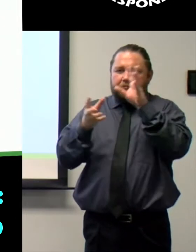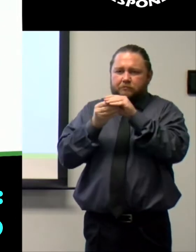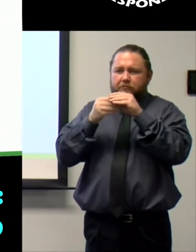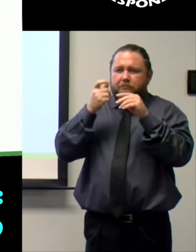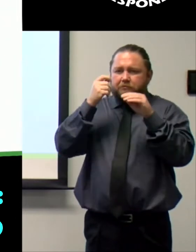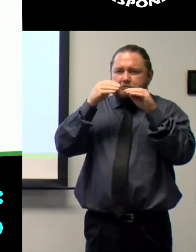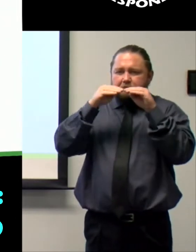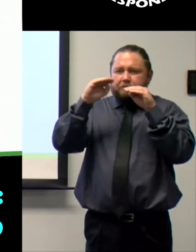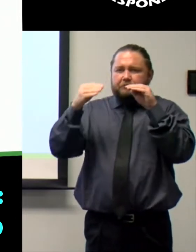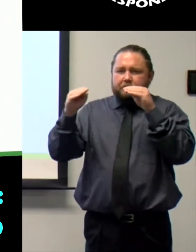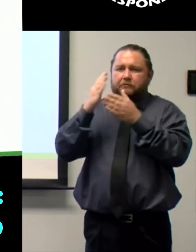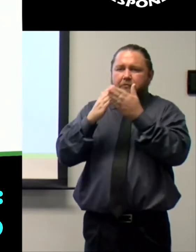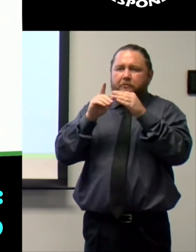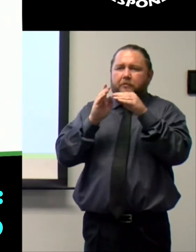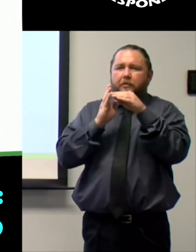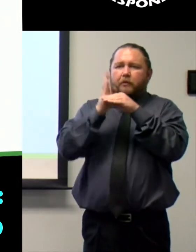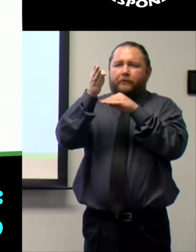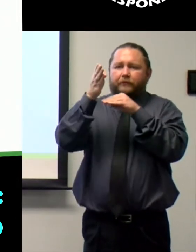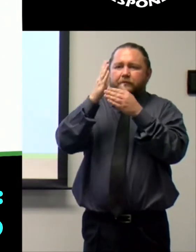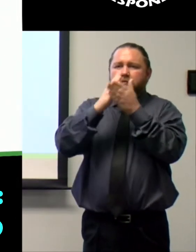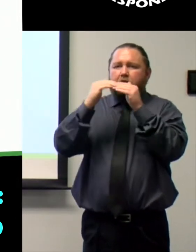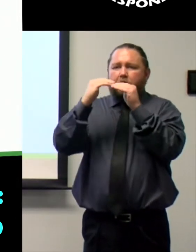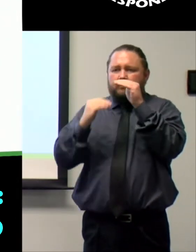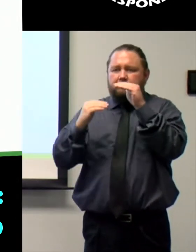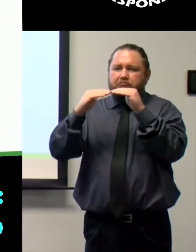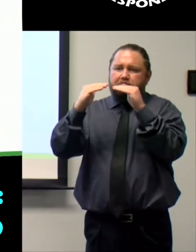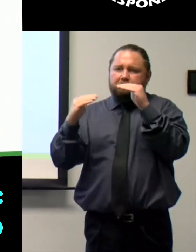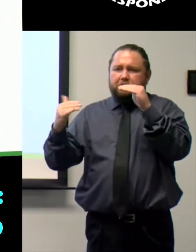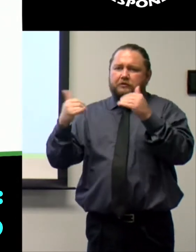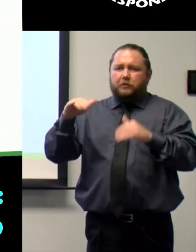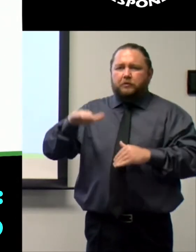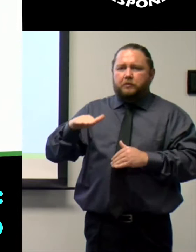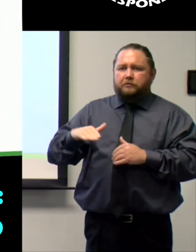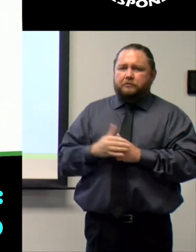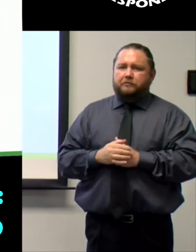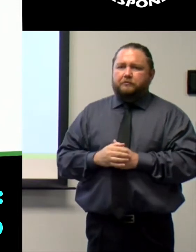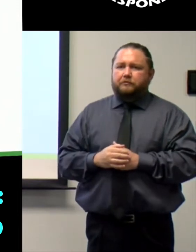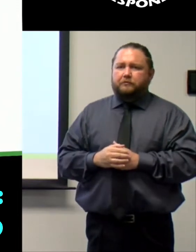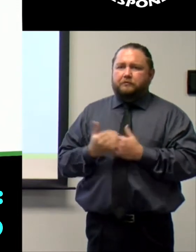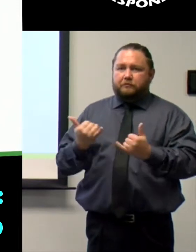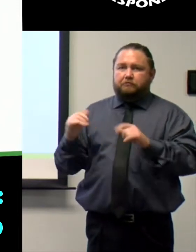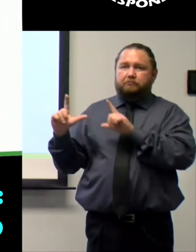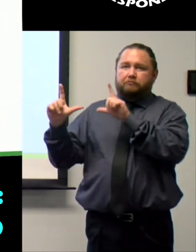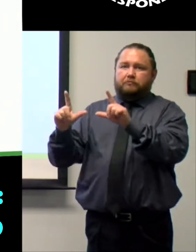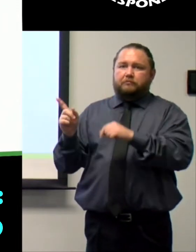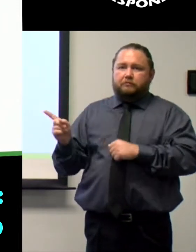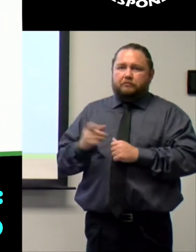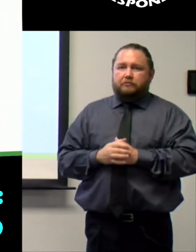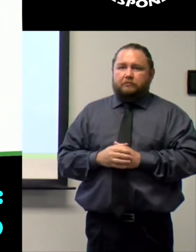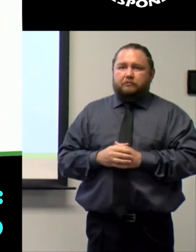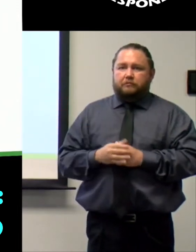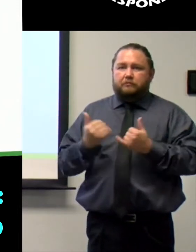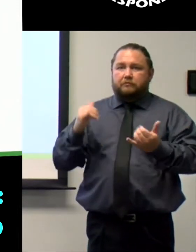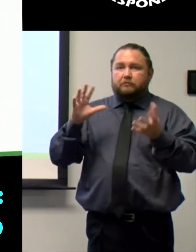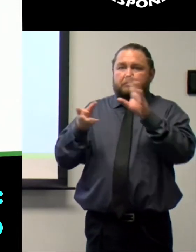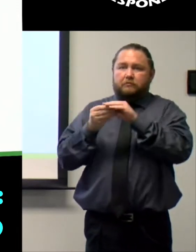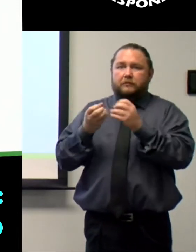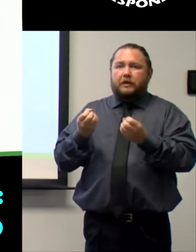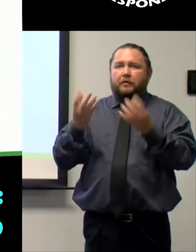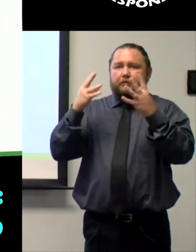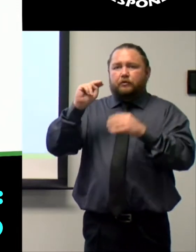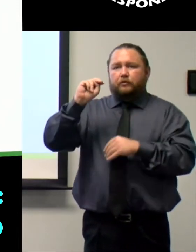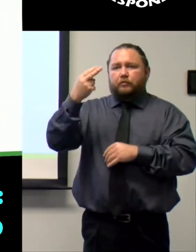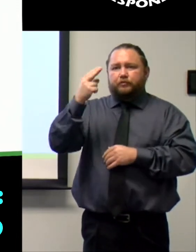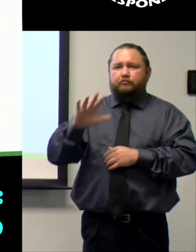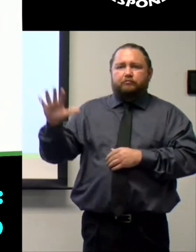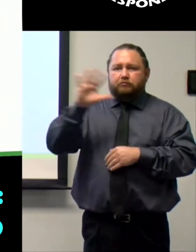you the number of tests that have been done here in New Hampshire. Very, very important as well. We want to test as